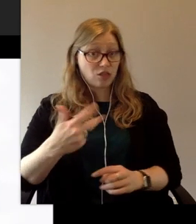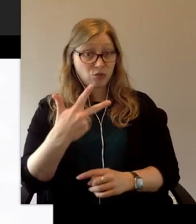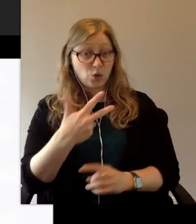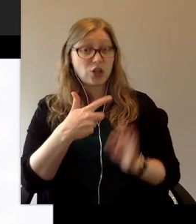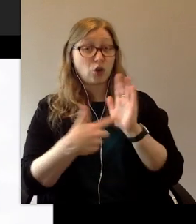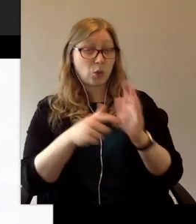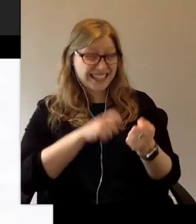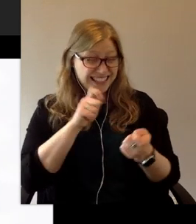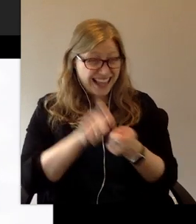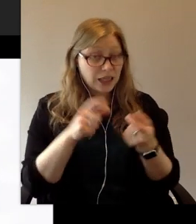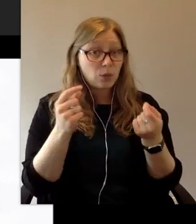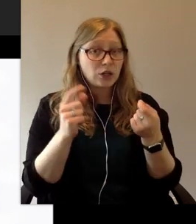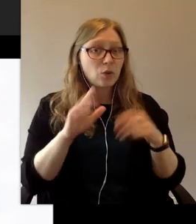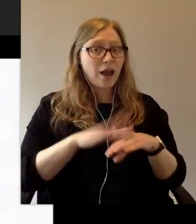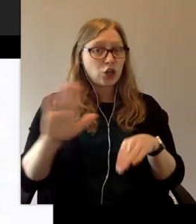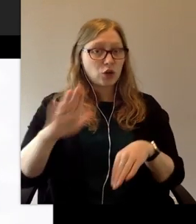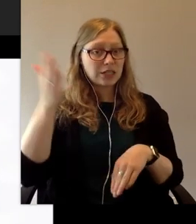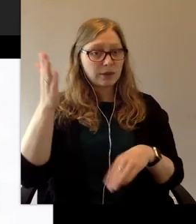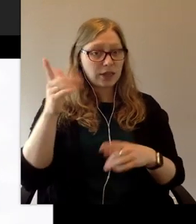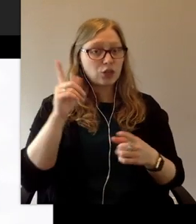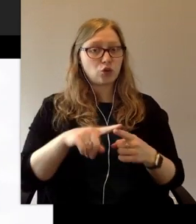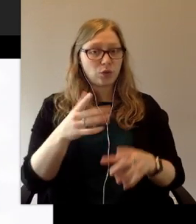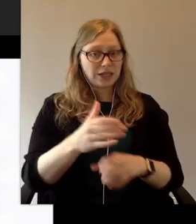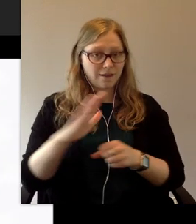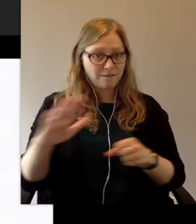speech to get full points.